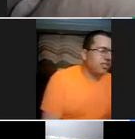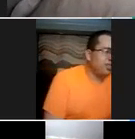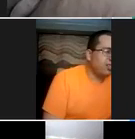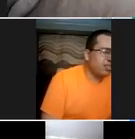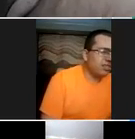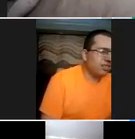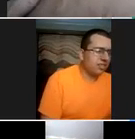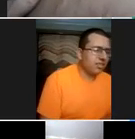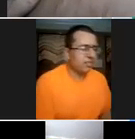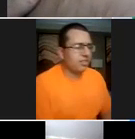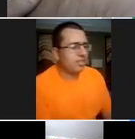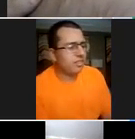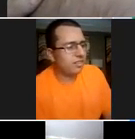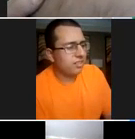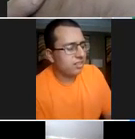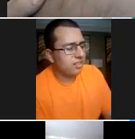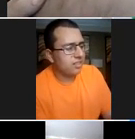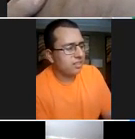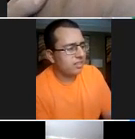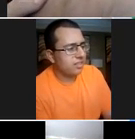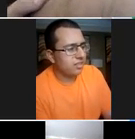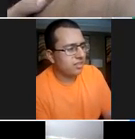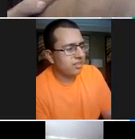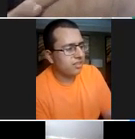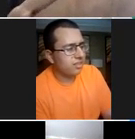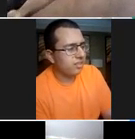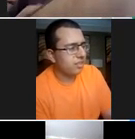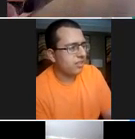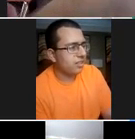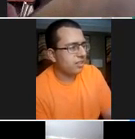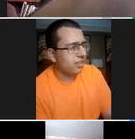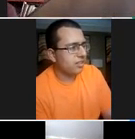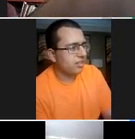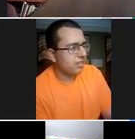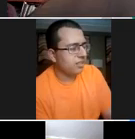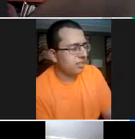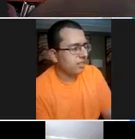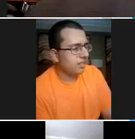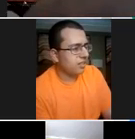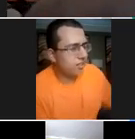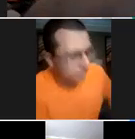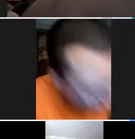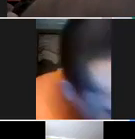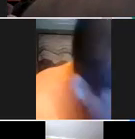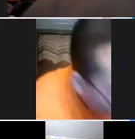selfish ambition, discretions, and cursing. Keep going.